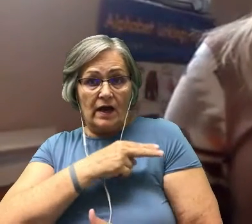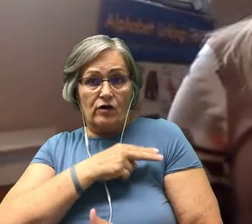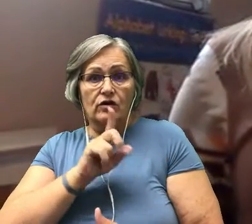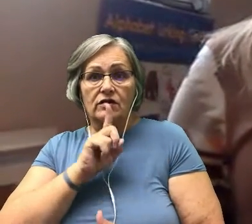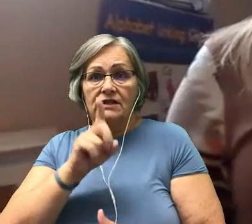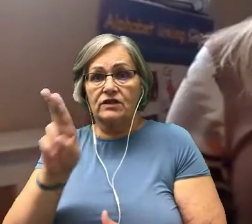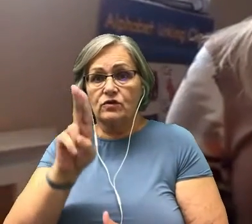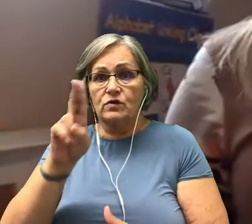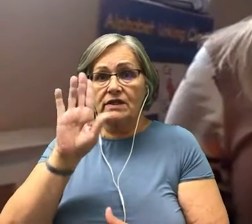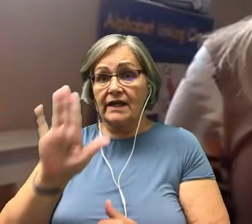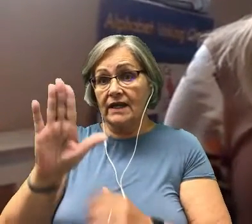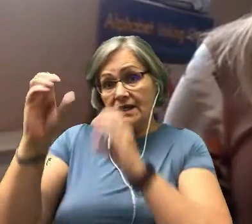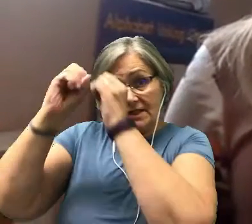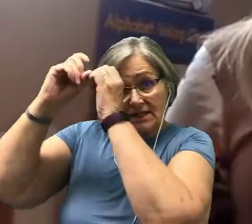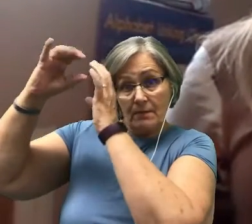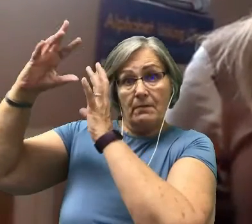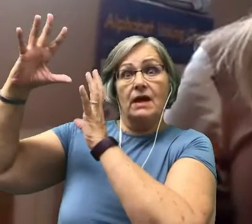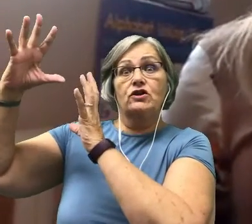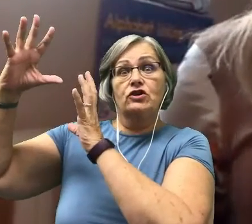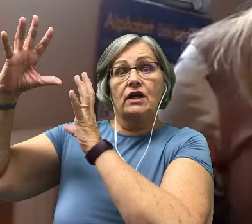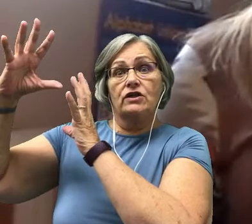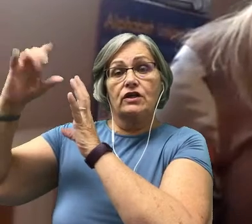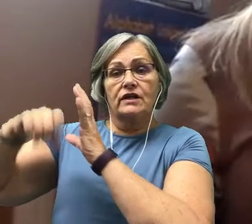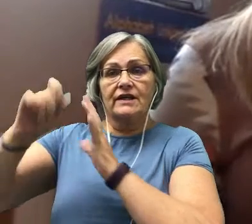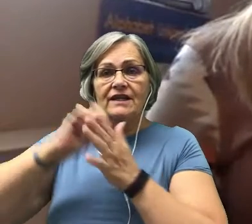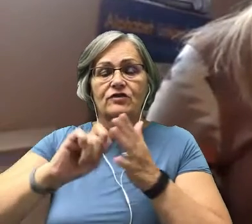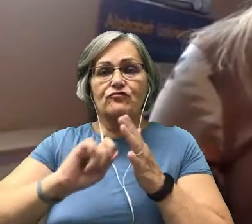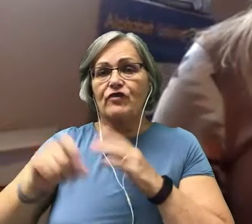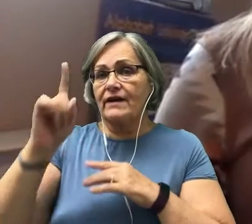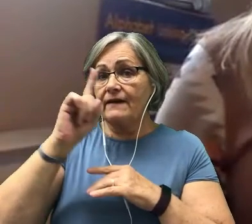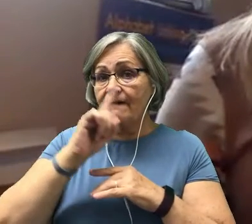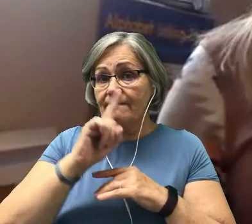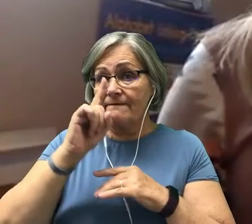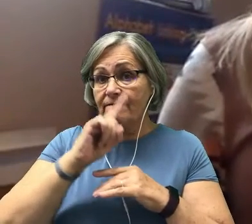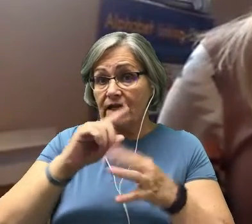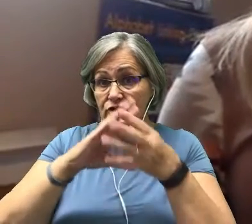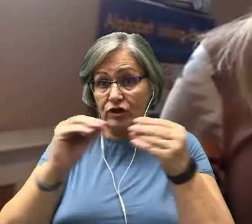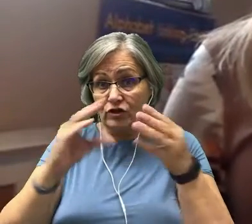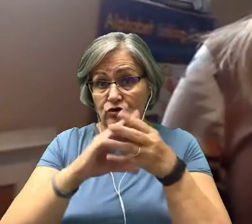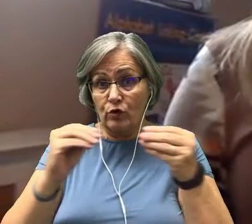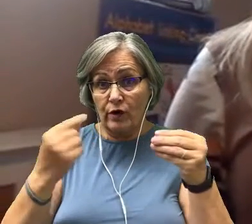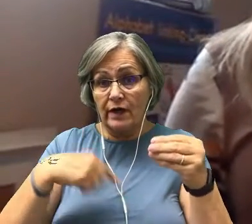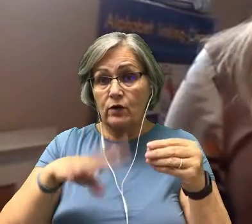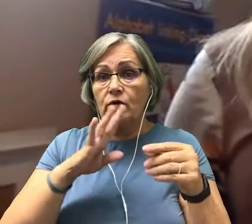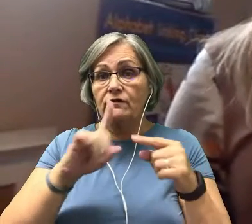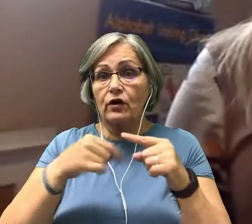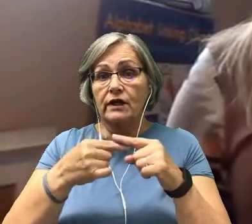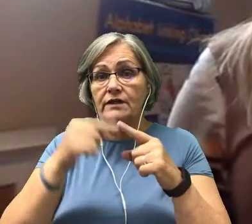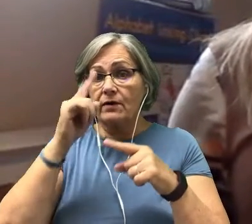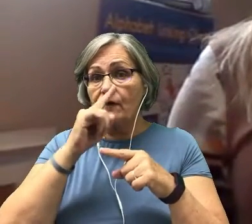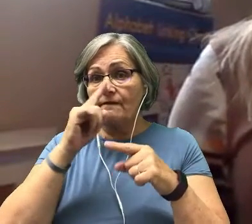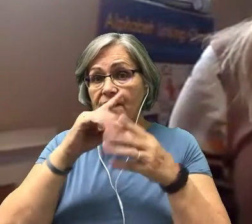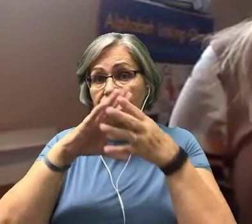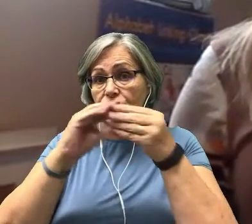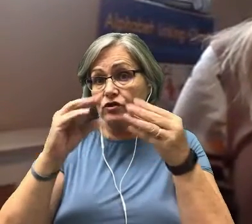using his imagination. Harold is writing a fiction story. And we've talked about fiction